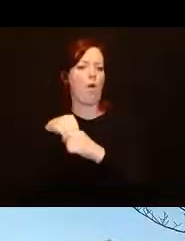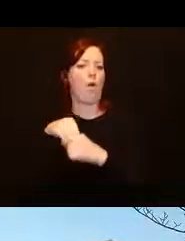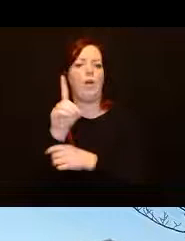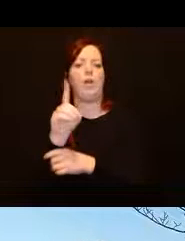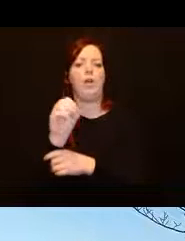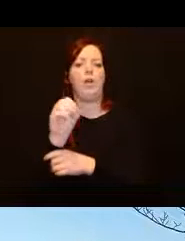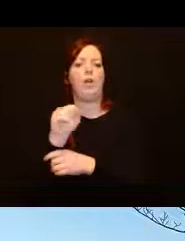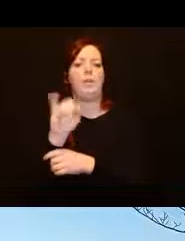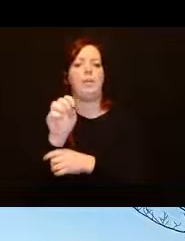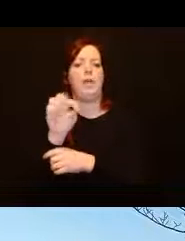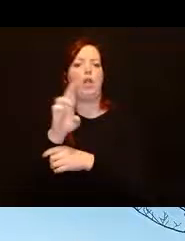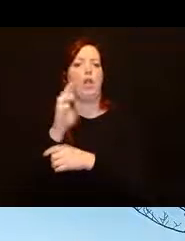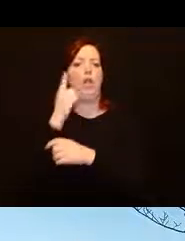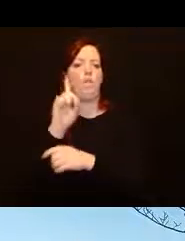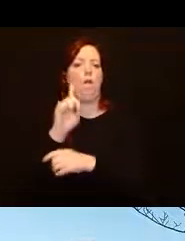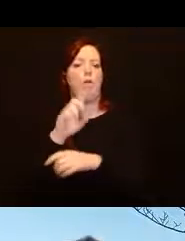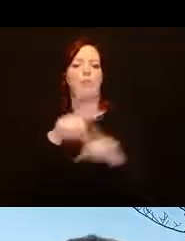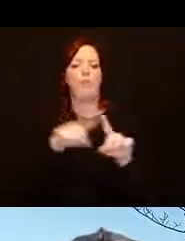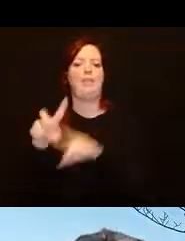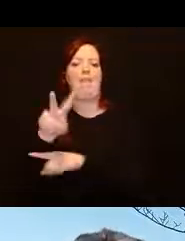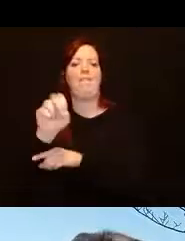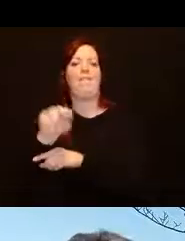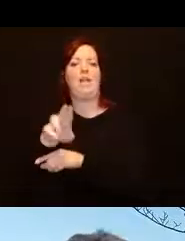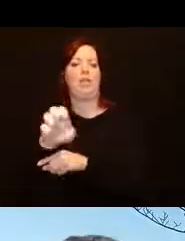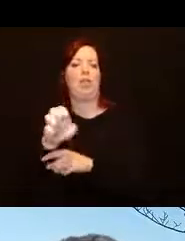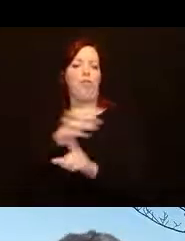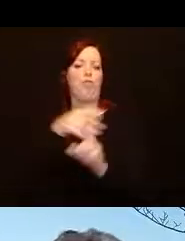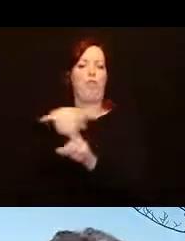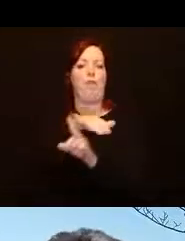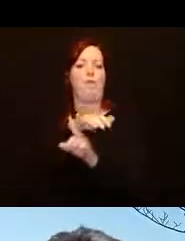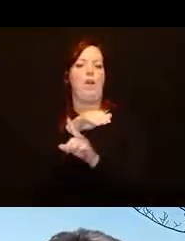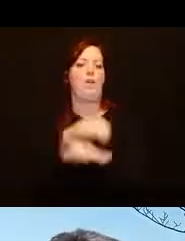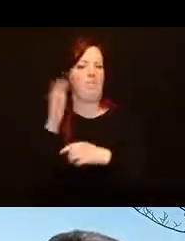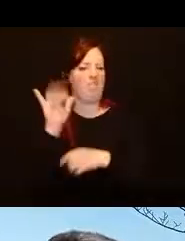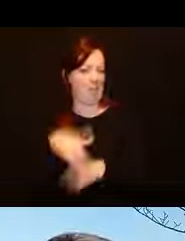Okay, so that's all for my presentation. Thank you very much for your